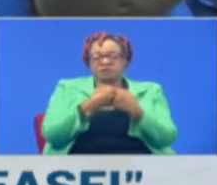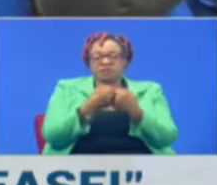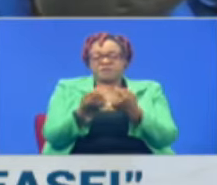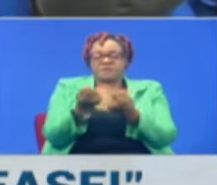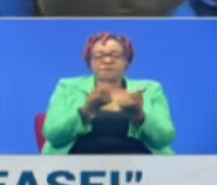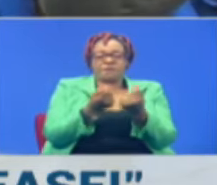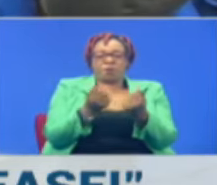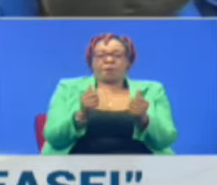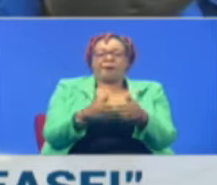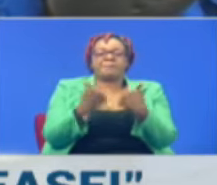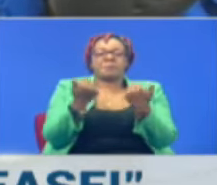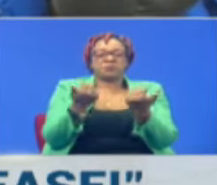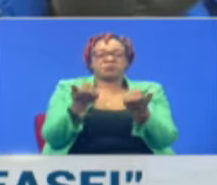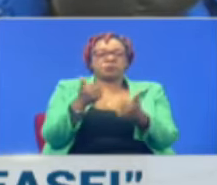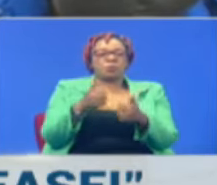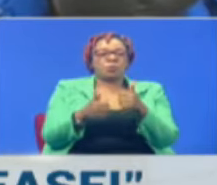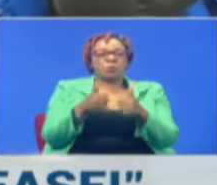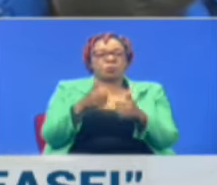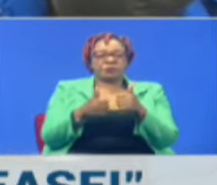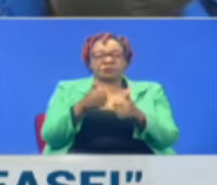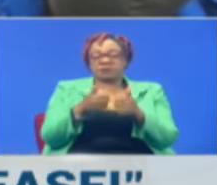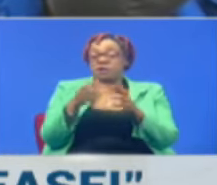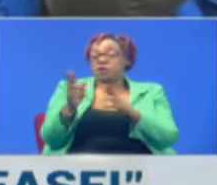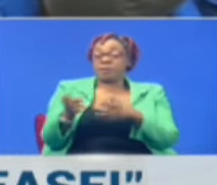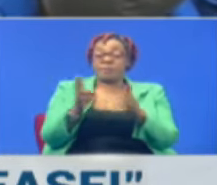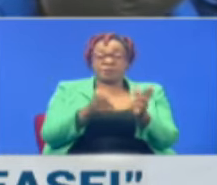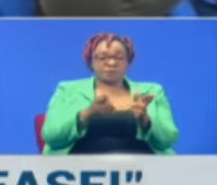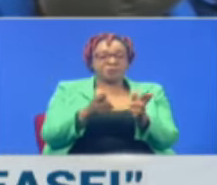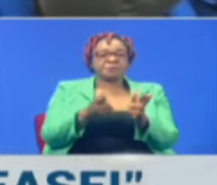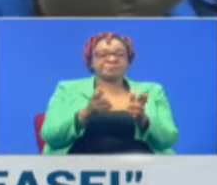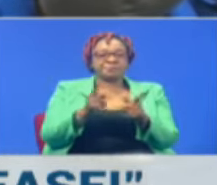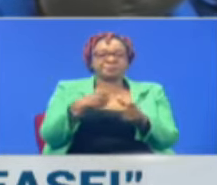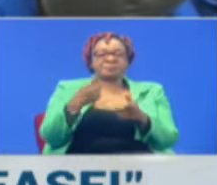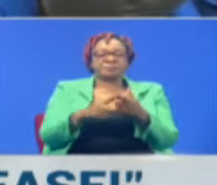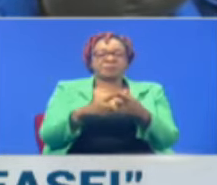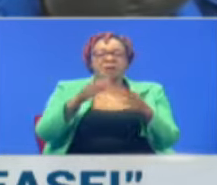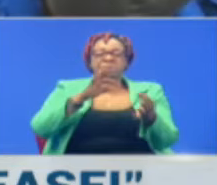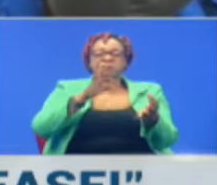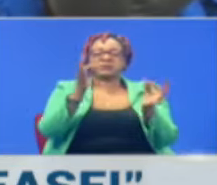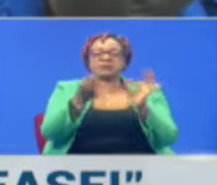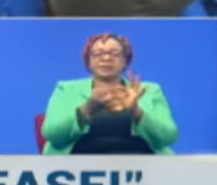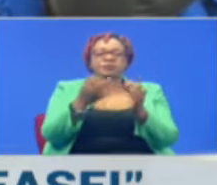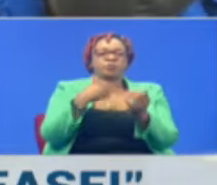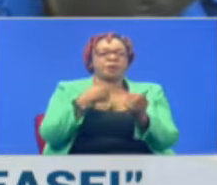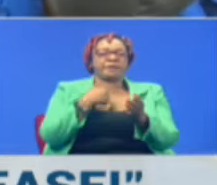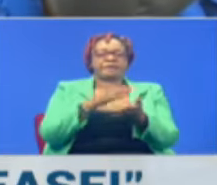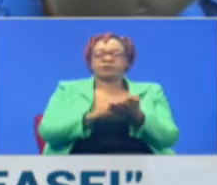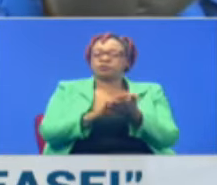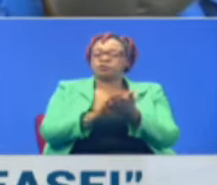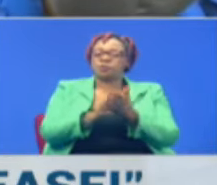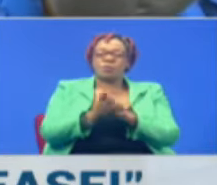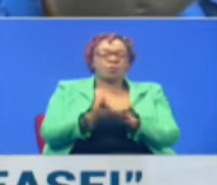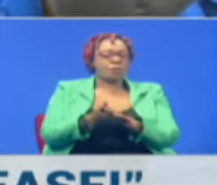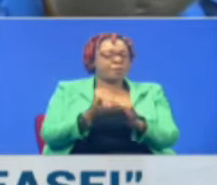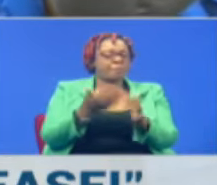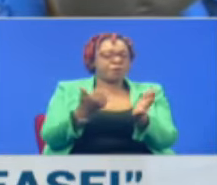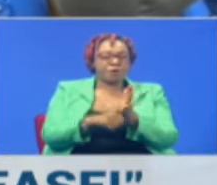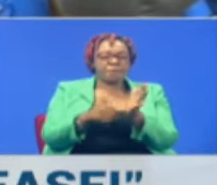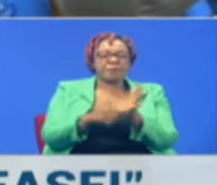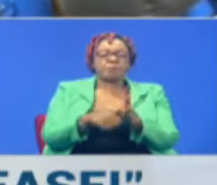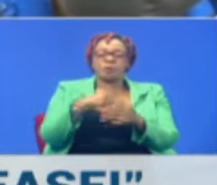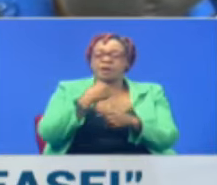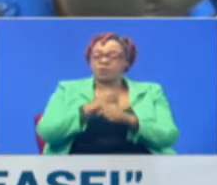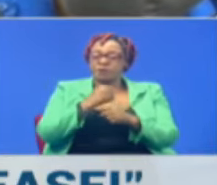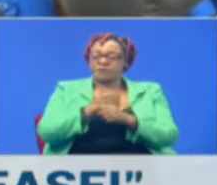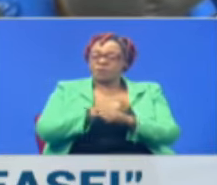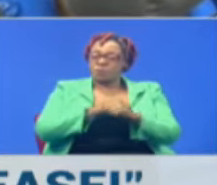there, which is very ordinary, it is translated like, we have absolutely no war, no problem, we are doing very well.